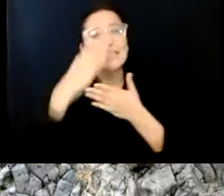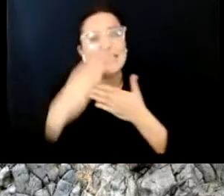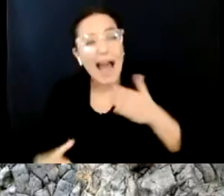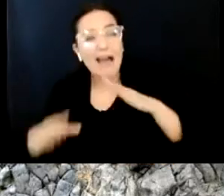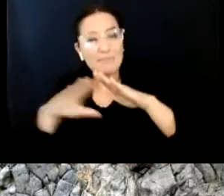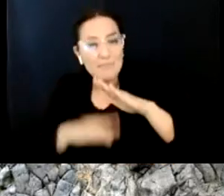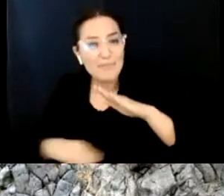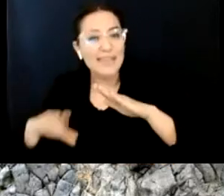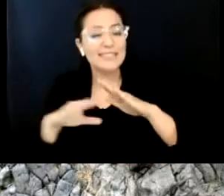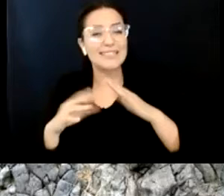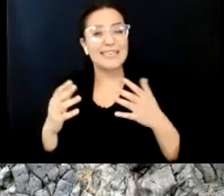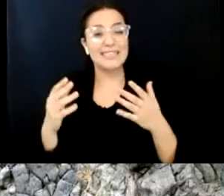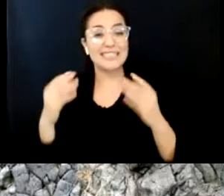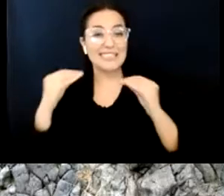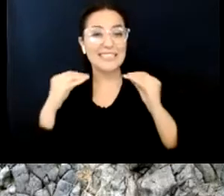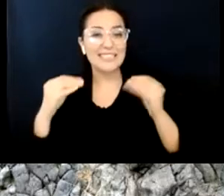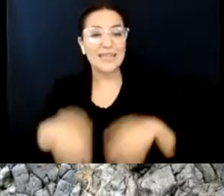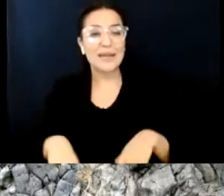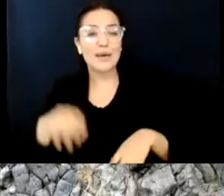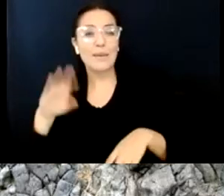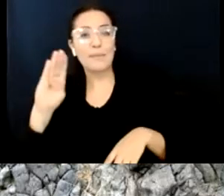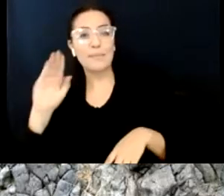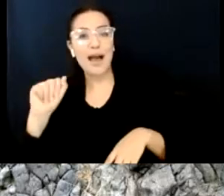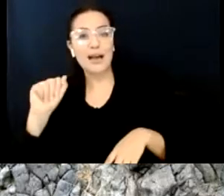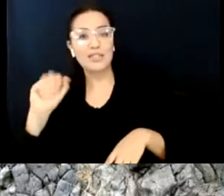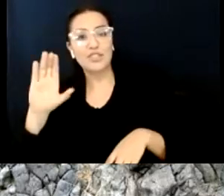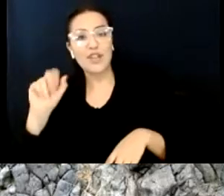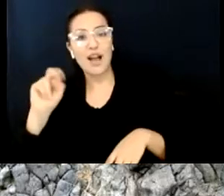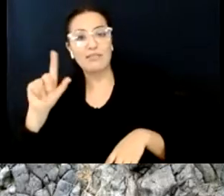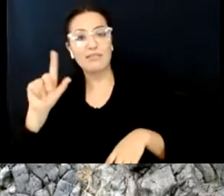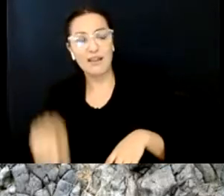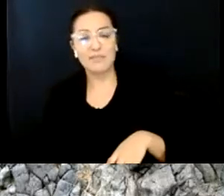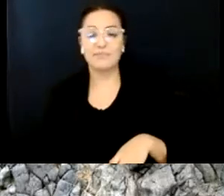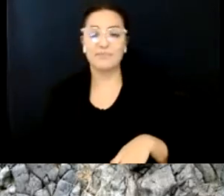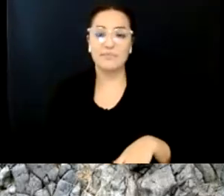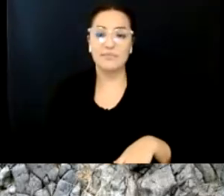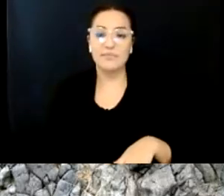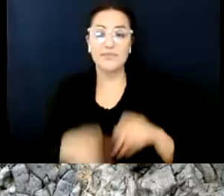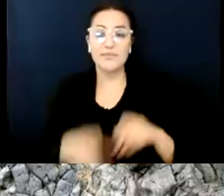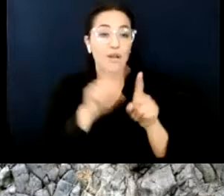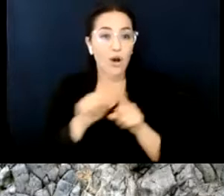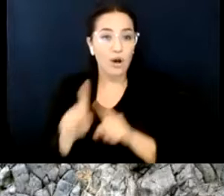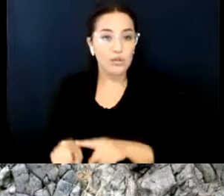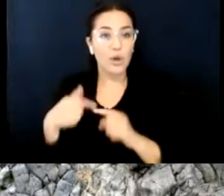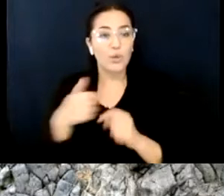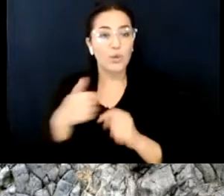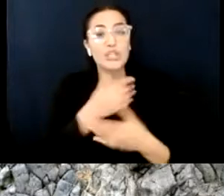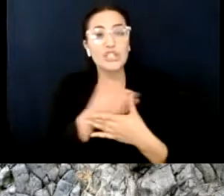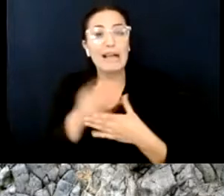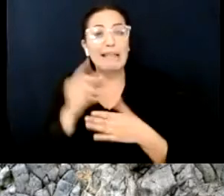will actually be teaching some bachata basics today. And we will also share a bit of